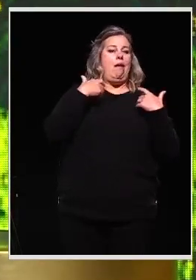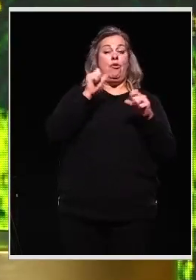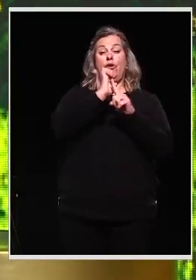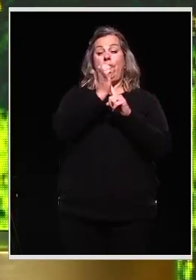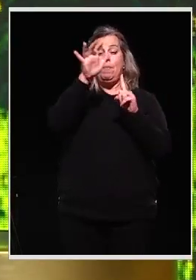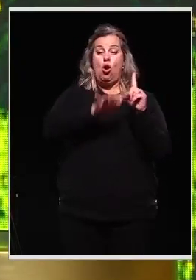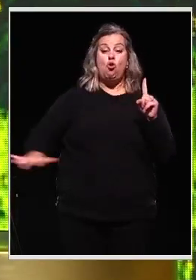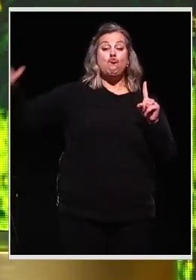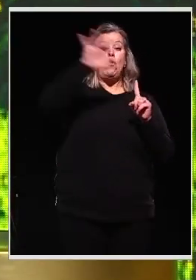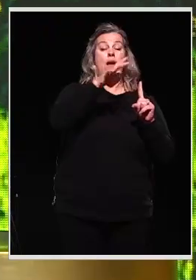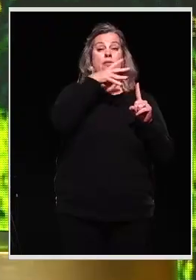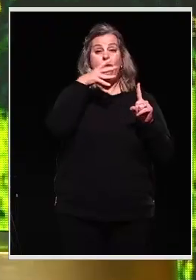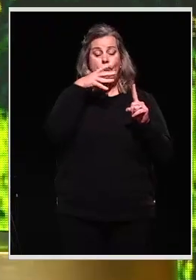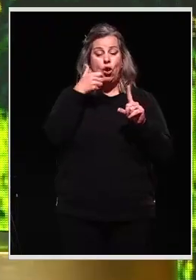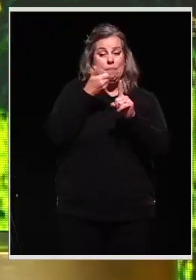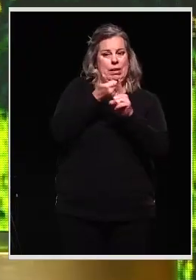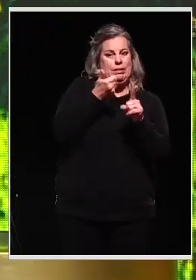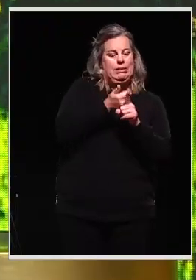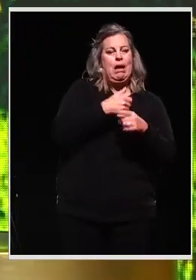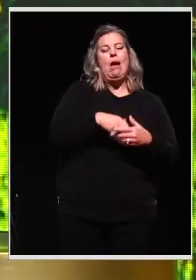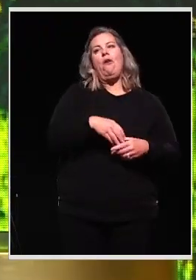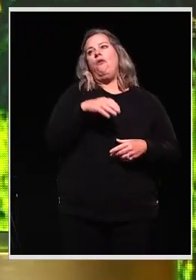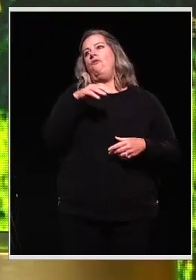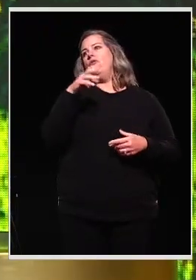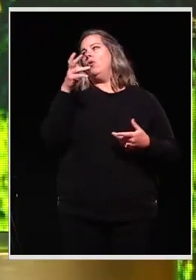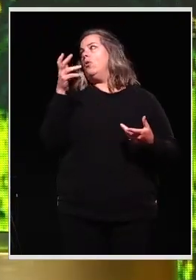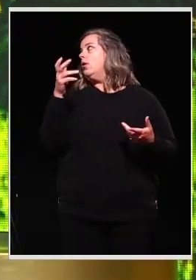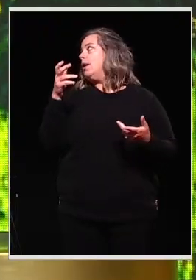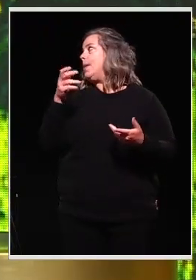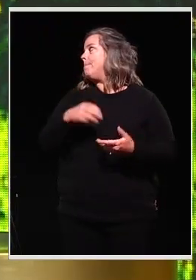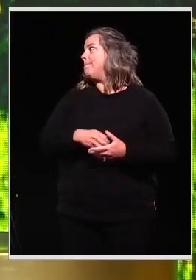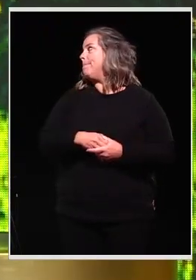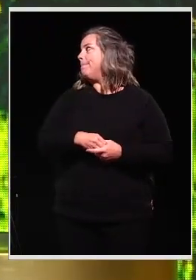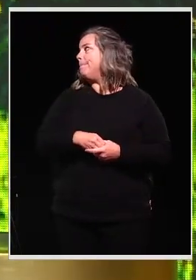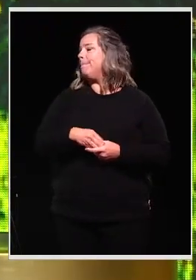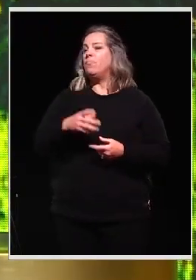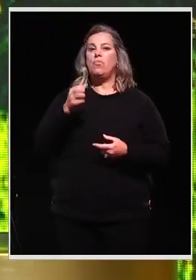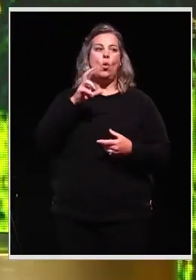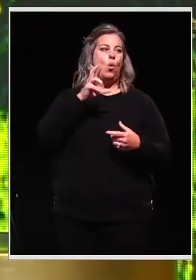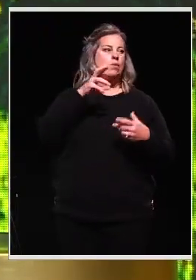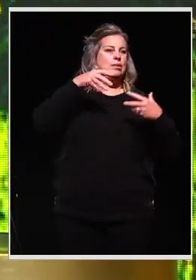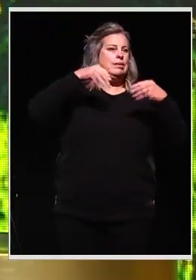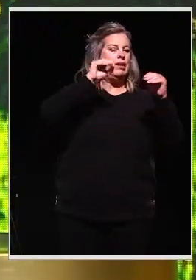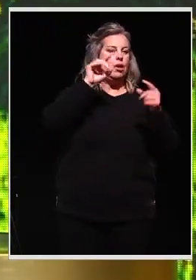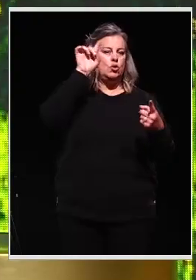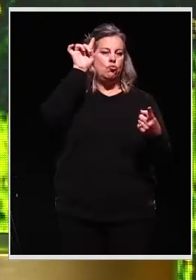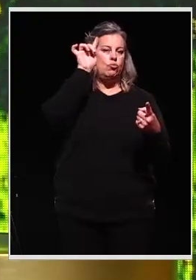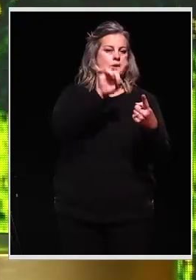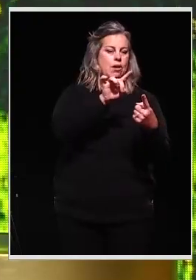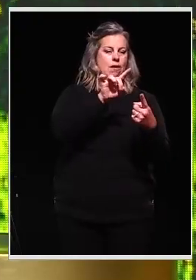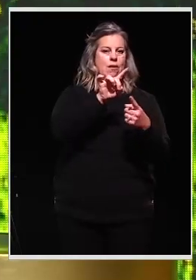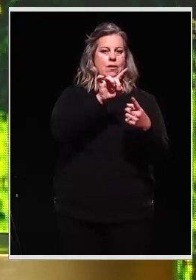of building out the long-term sustainability of your farm, or whether it's bringing you that annual value in terms of sales or reductions in terms of